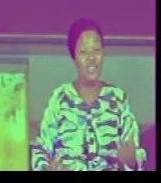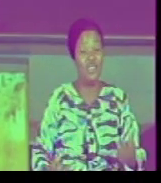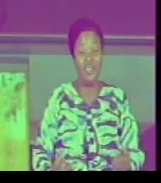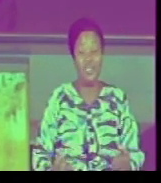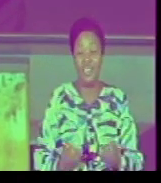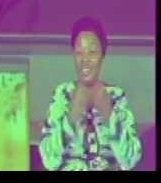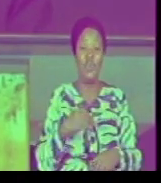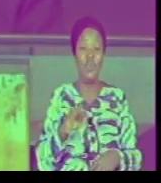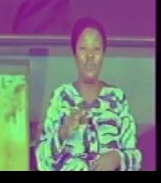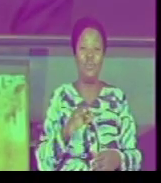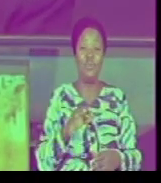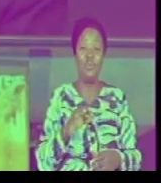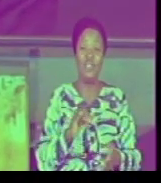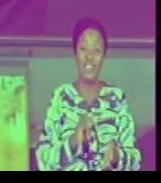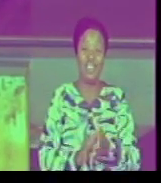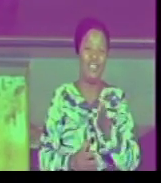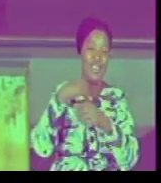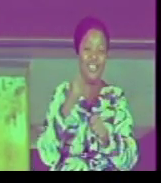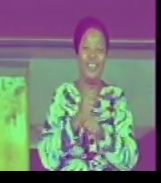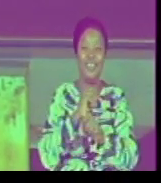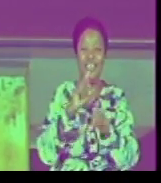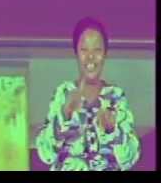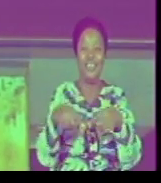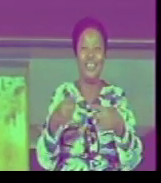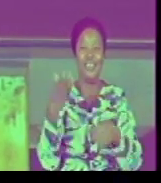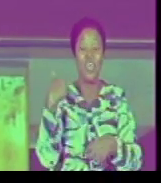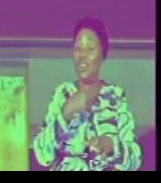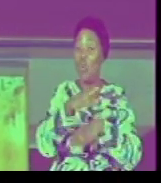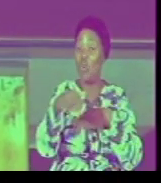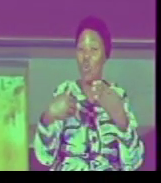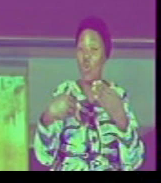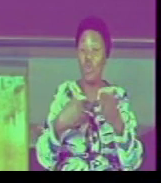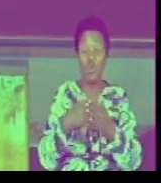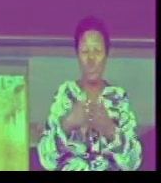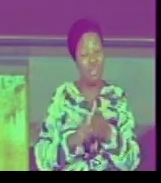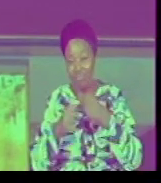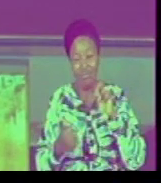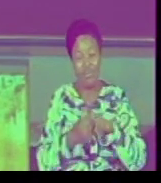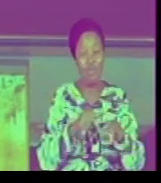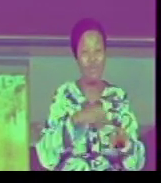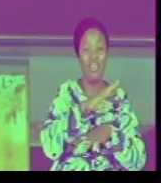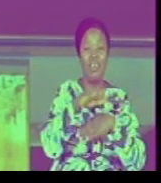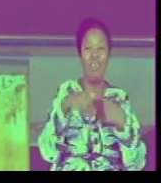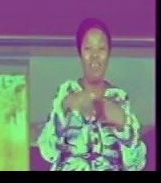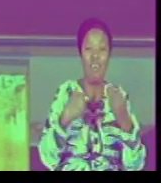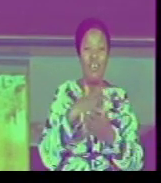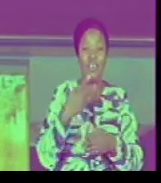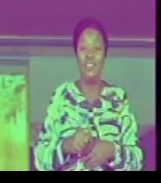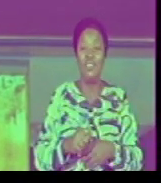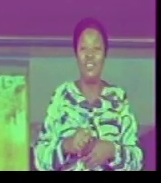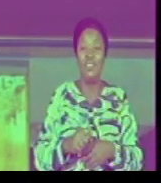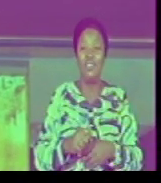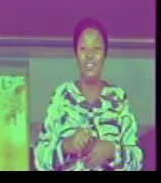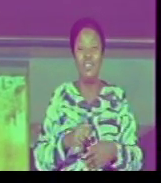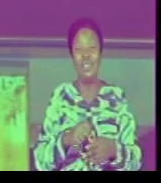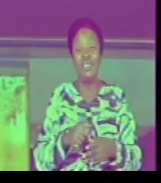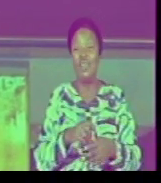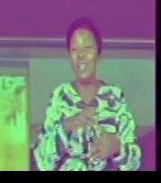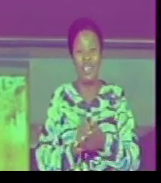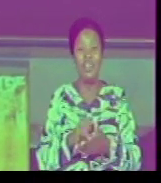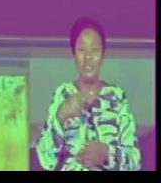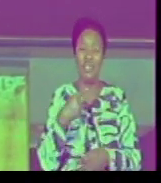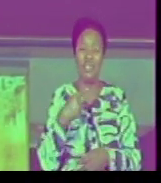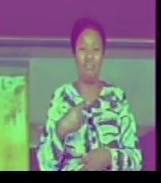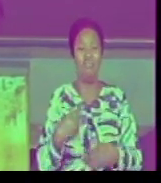gone. Amen. And all the harassment and all the problems and everything that you say, how am I going to